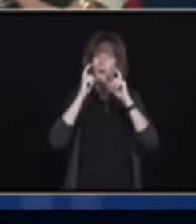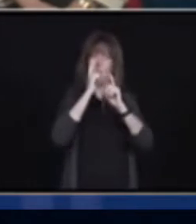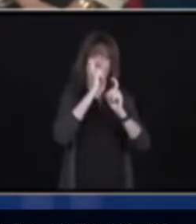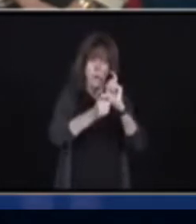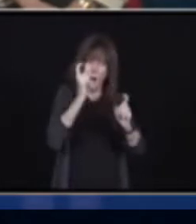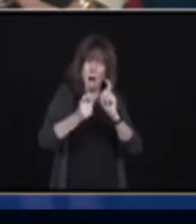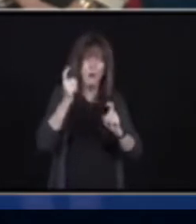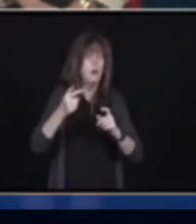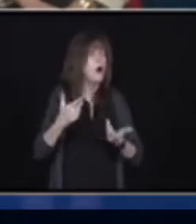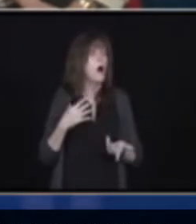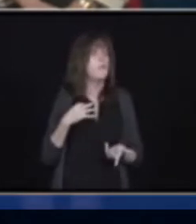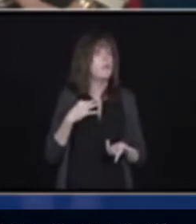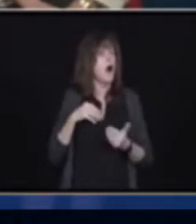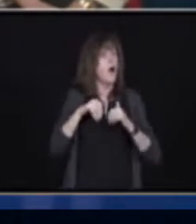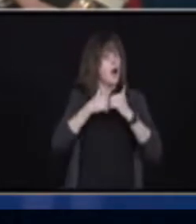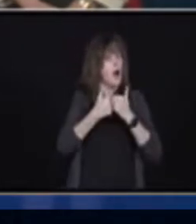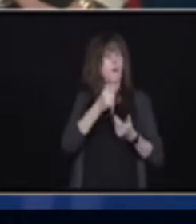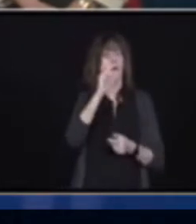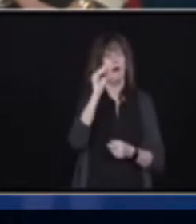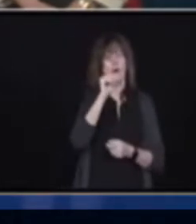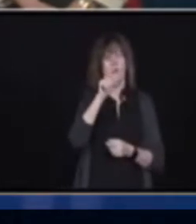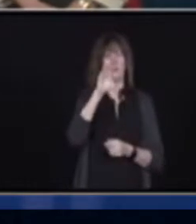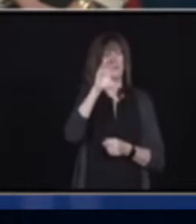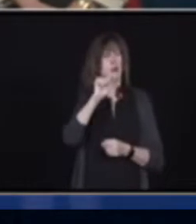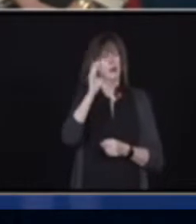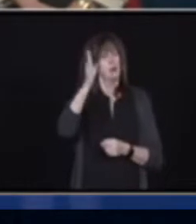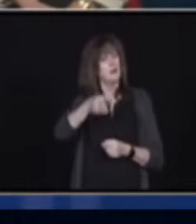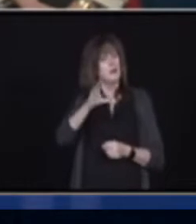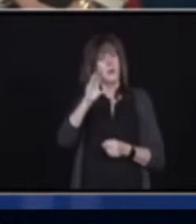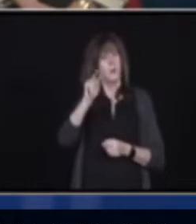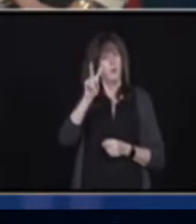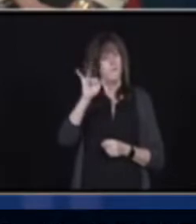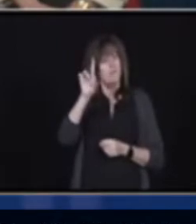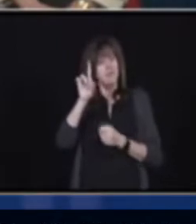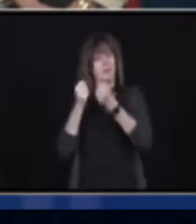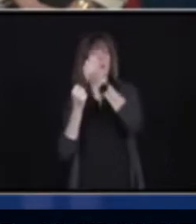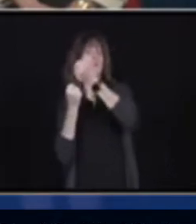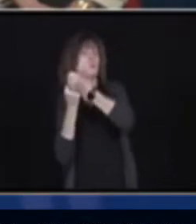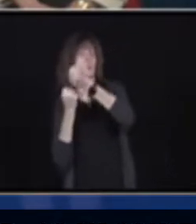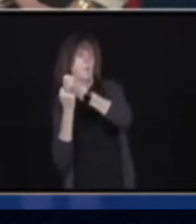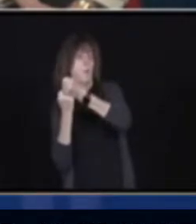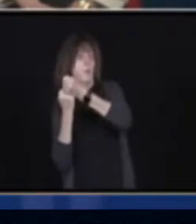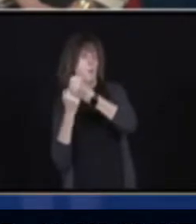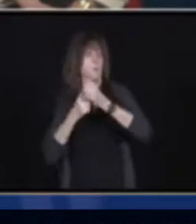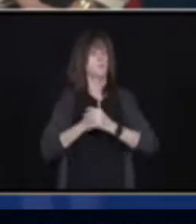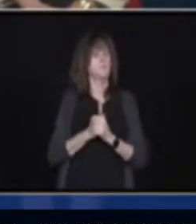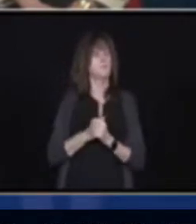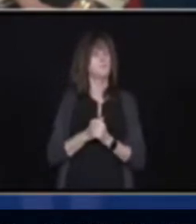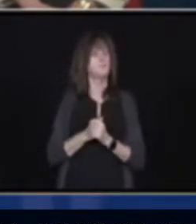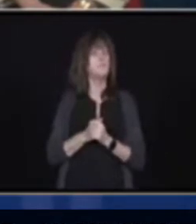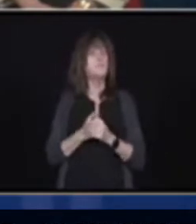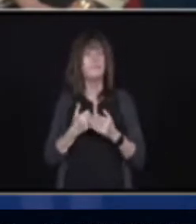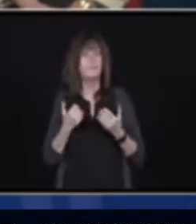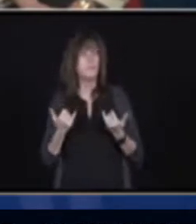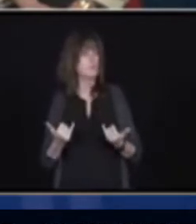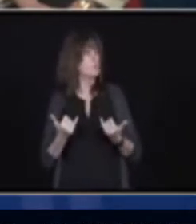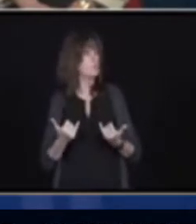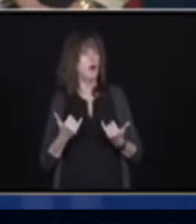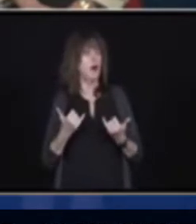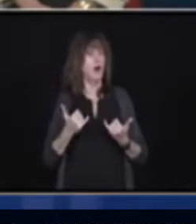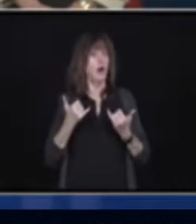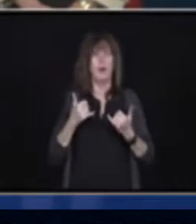ontario.ca/COVID support. And together, as a province, we can all make a difference.